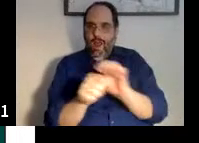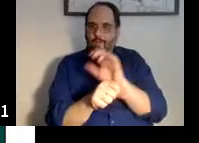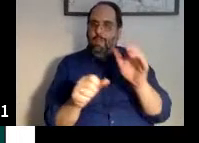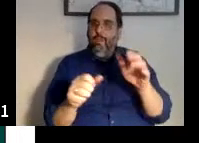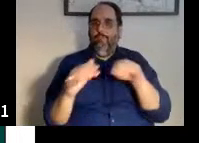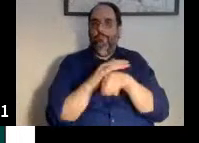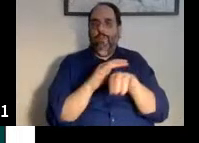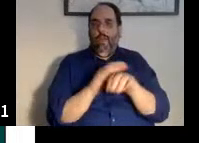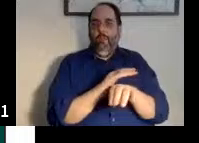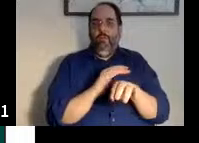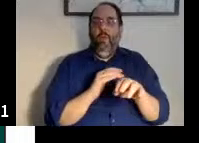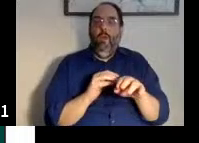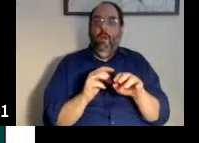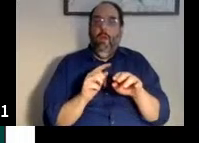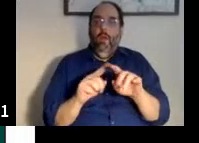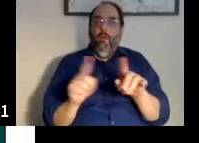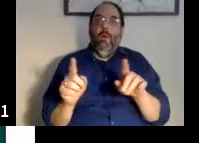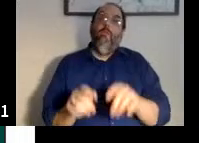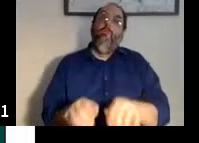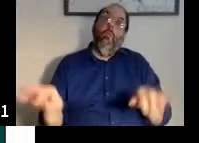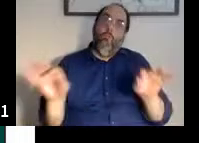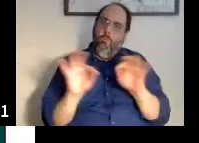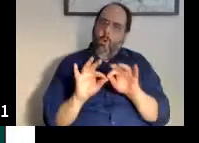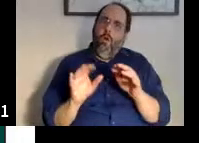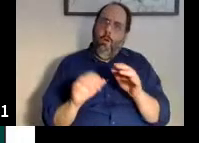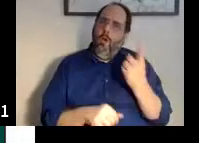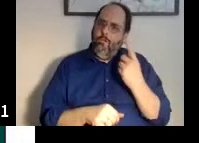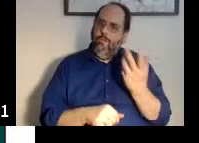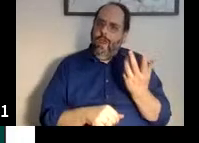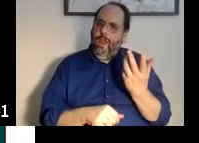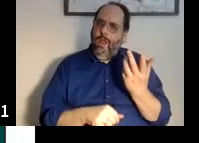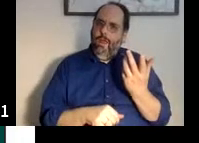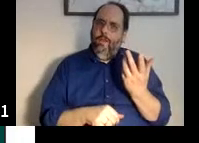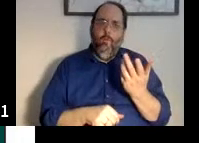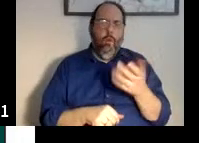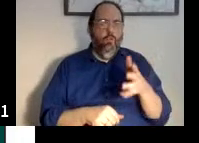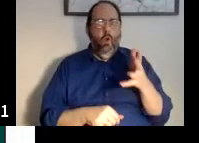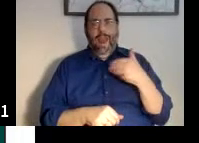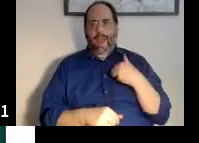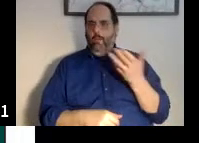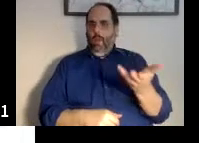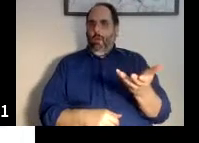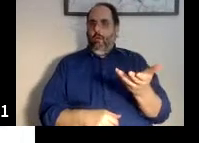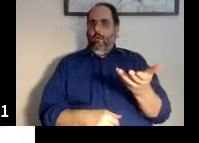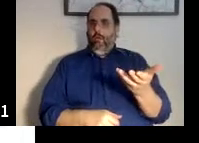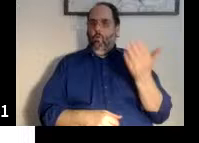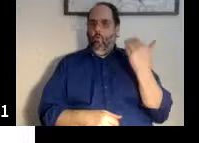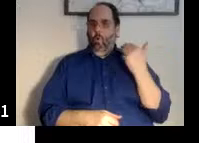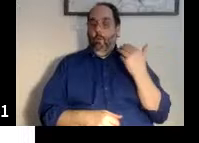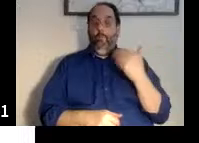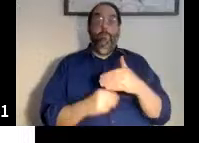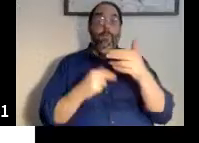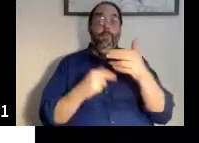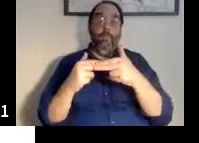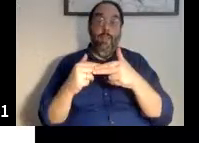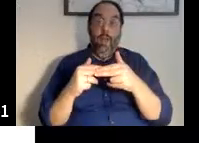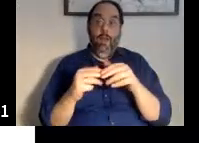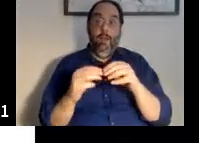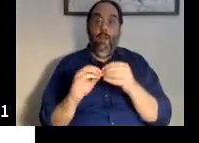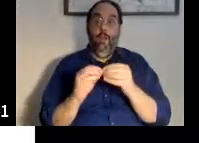But that it's so important to be able to understand what you do have in your play area. And my next slide, moving on to slide number